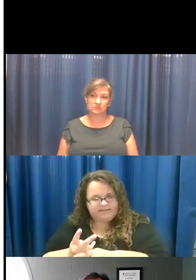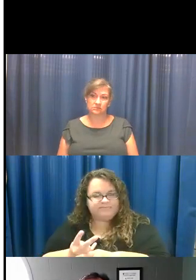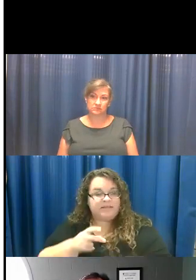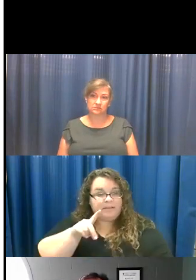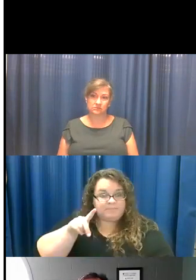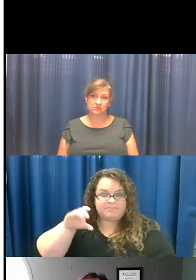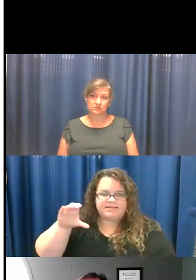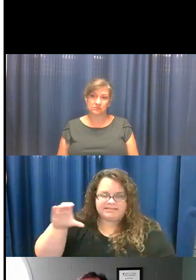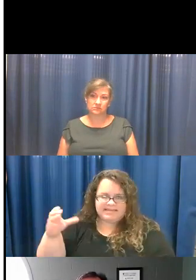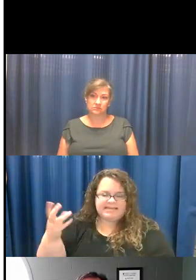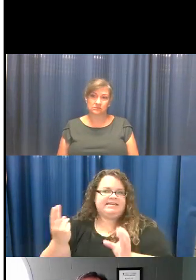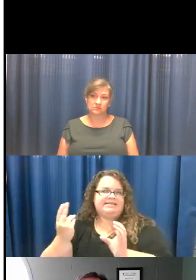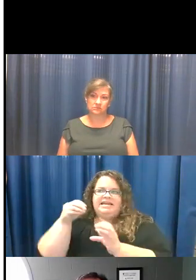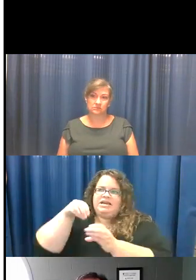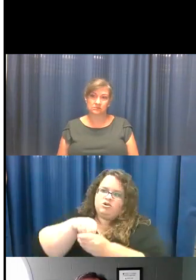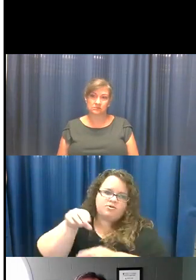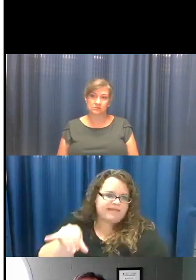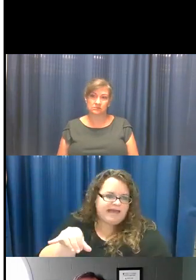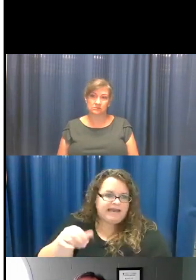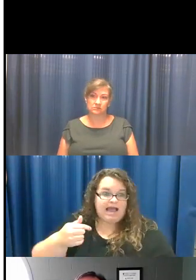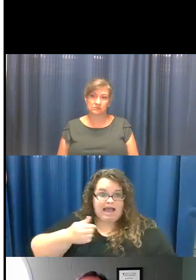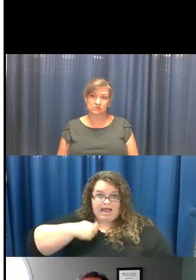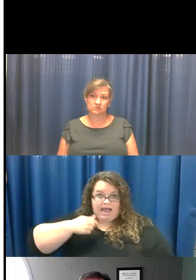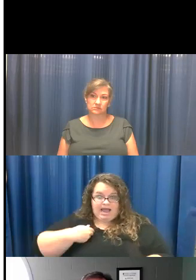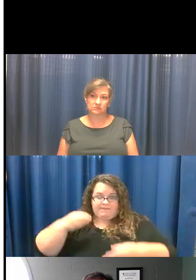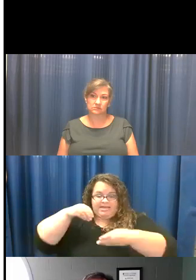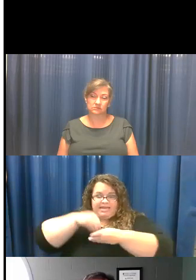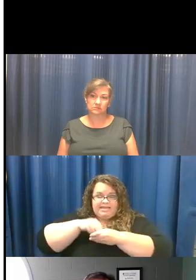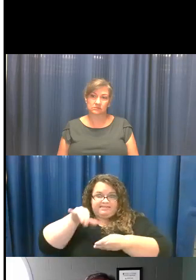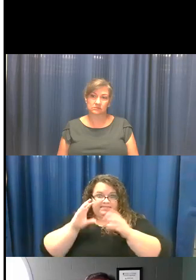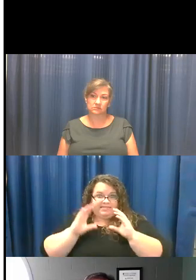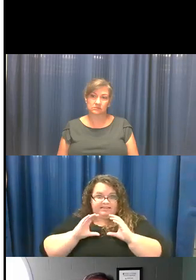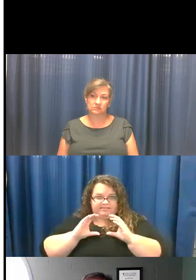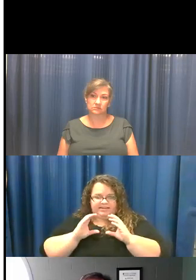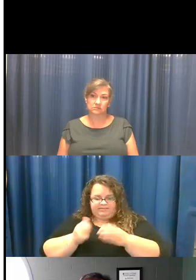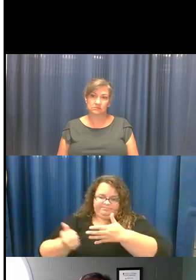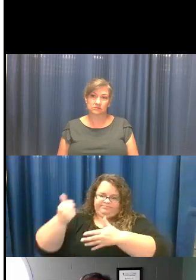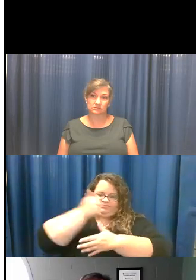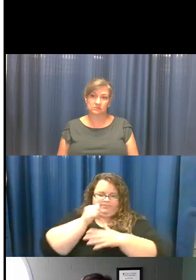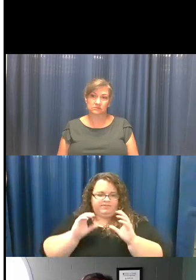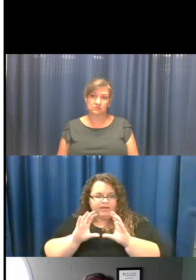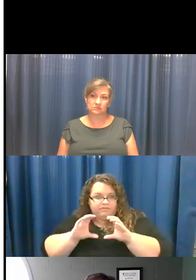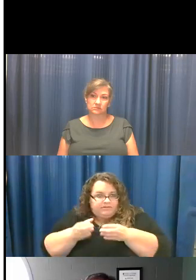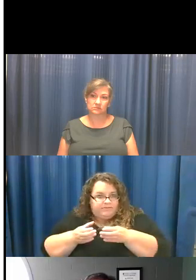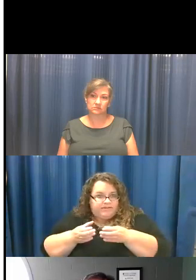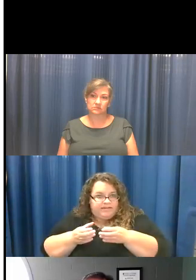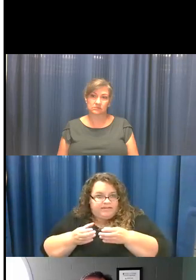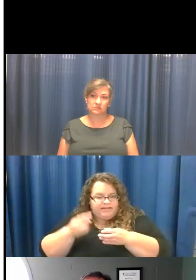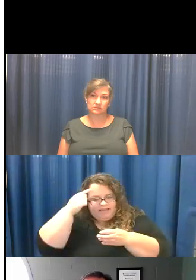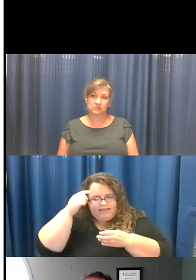in the process. I'm part of the executive steering committee. I know Cyril Perrin is part of one of the key